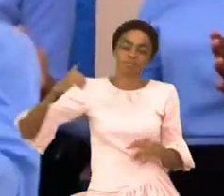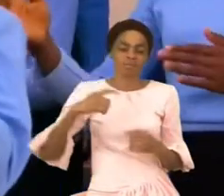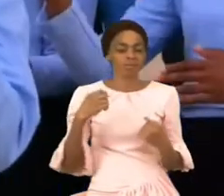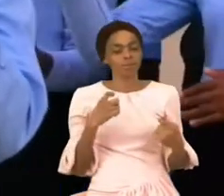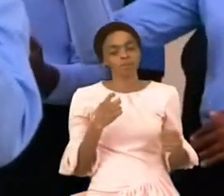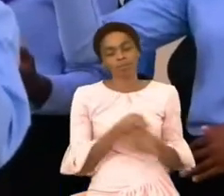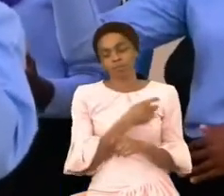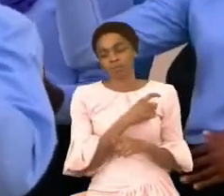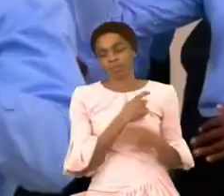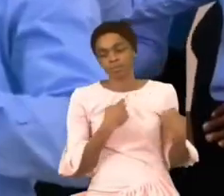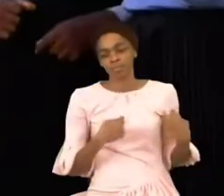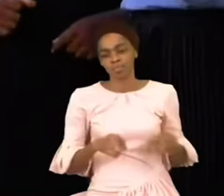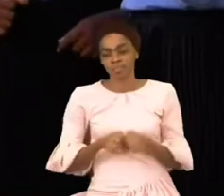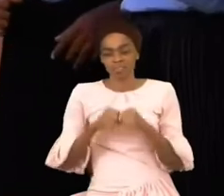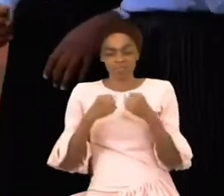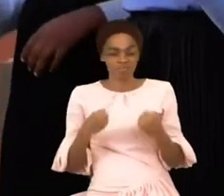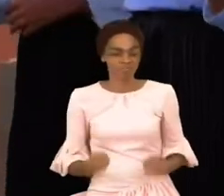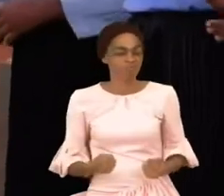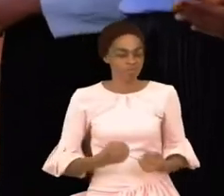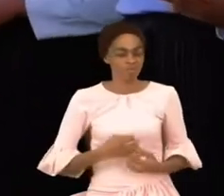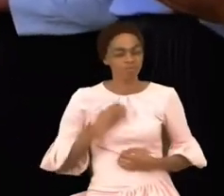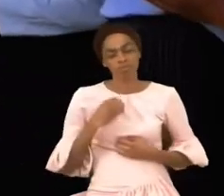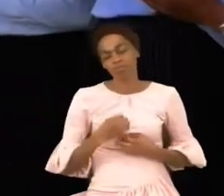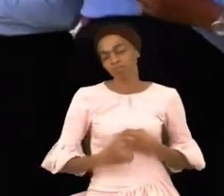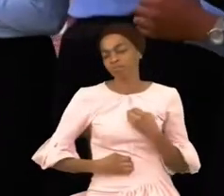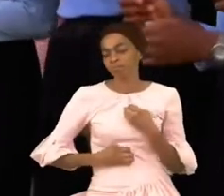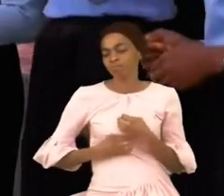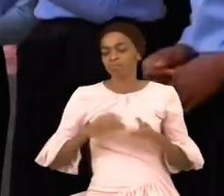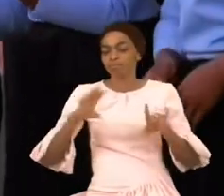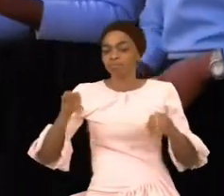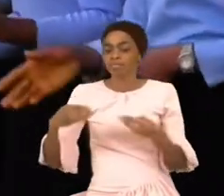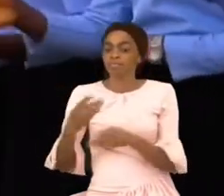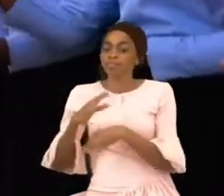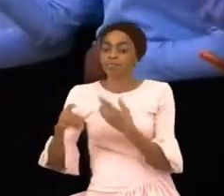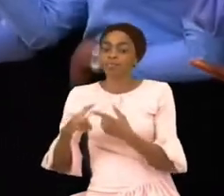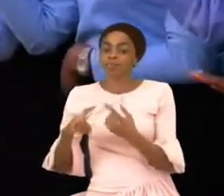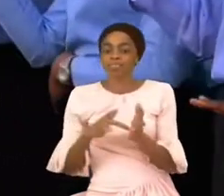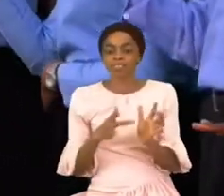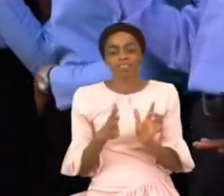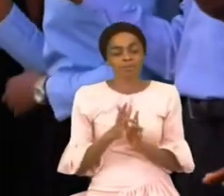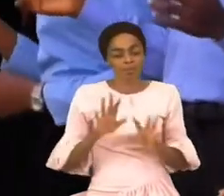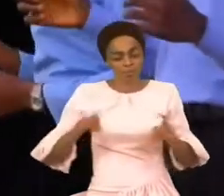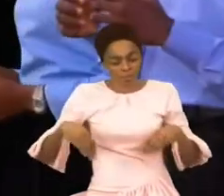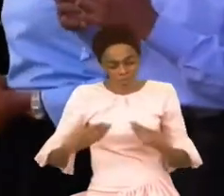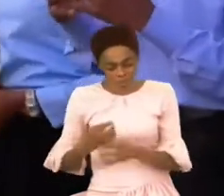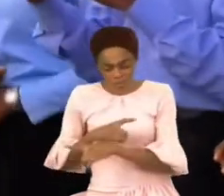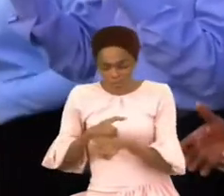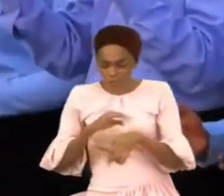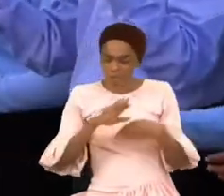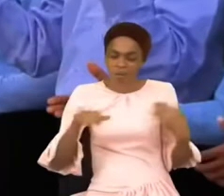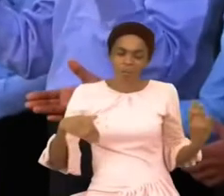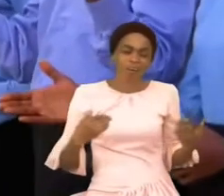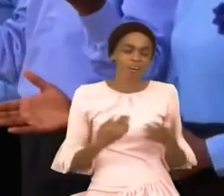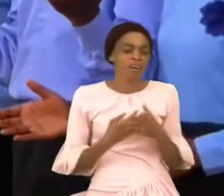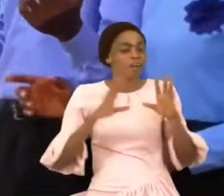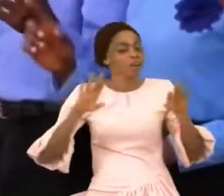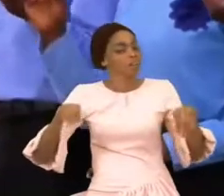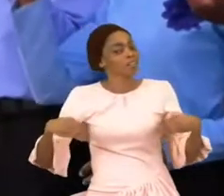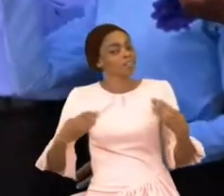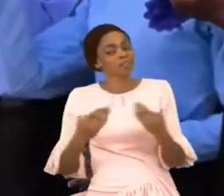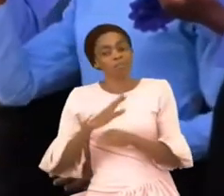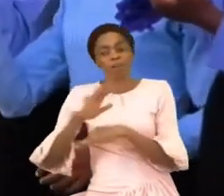them all to Jesus. Give them all. Give them all. Give them all. Give them all. Give them all